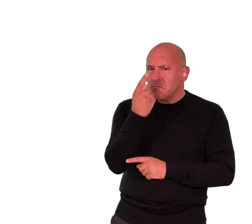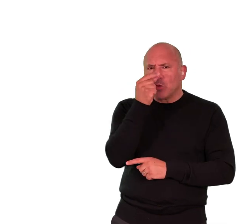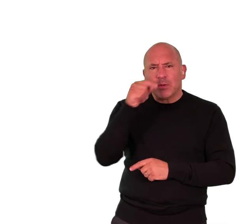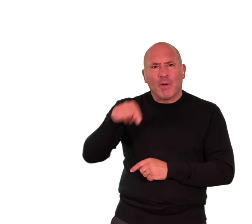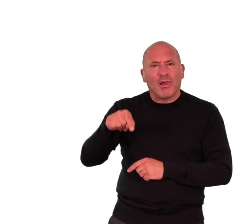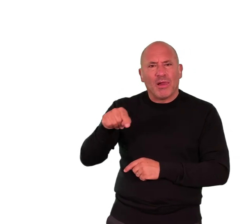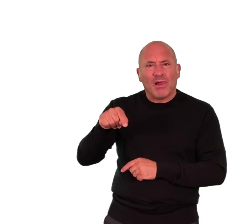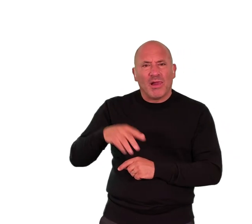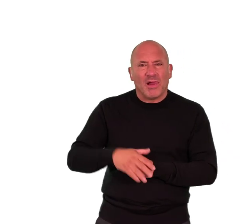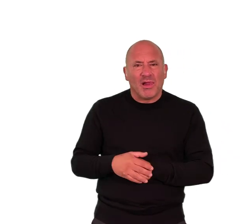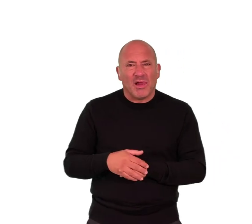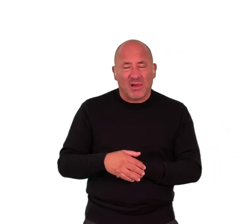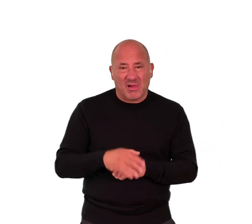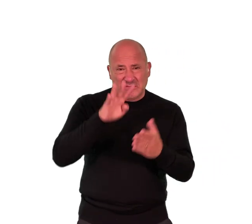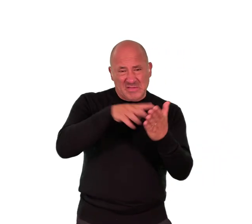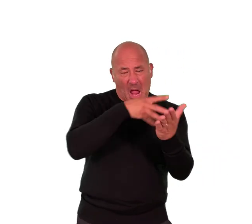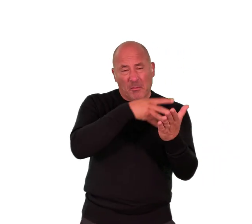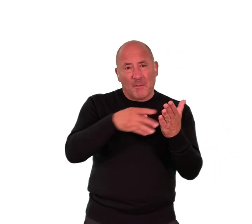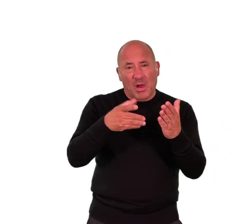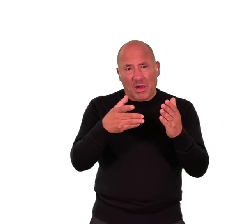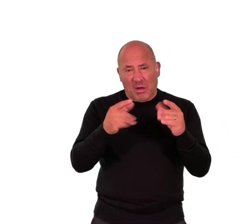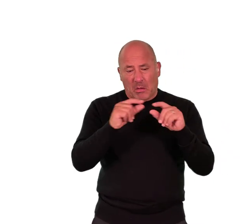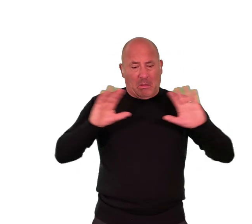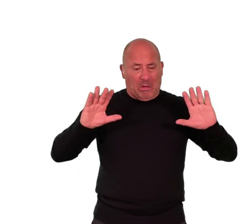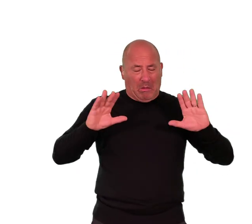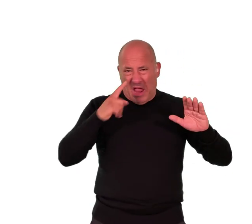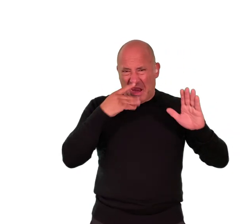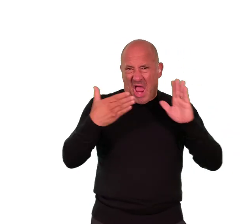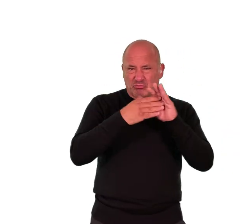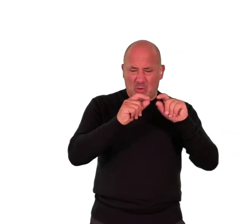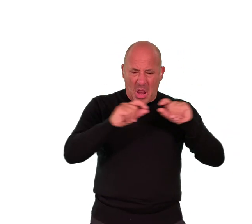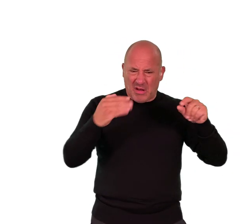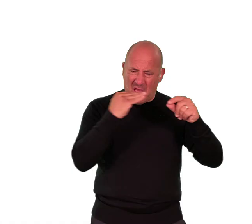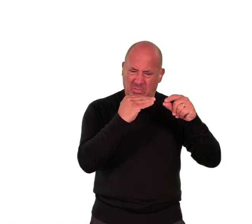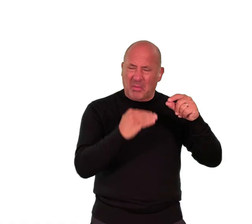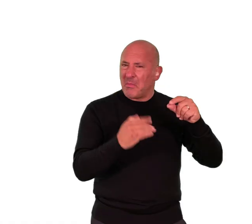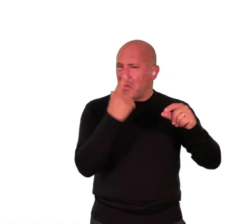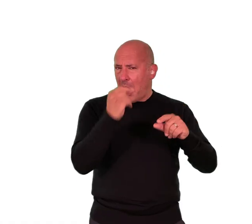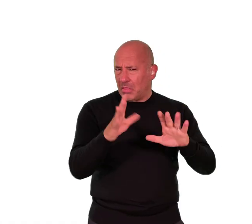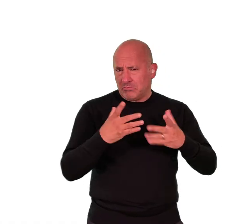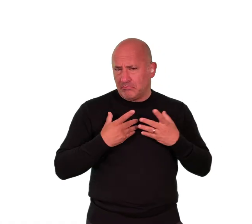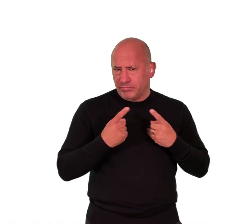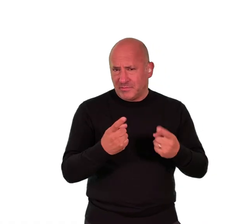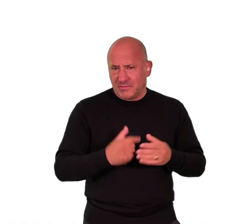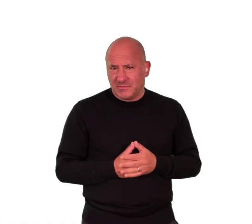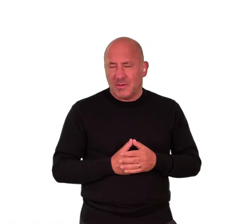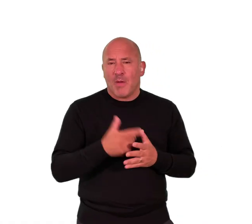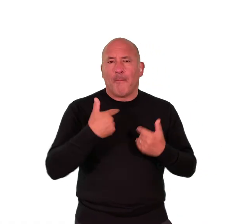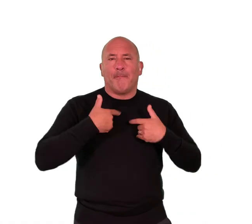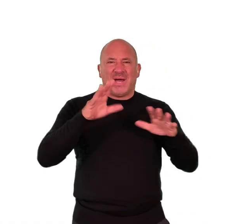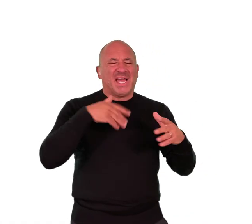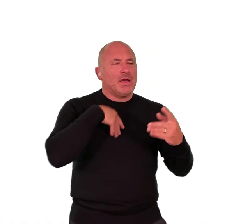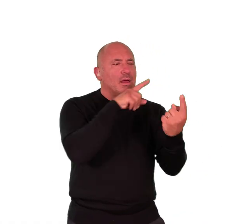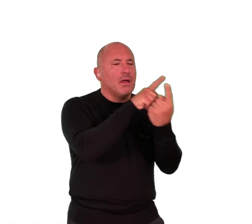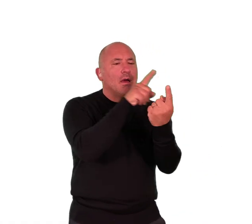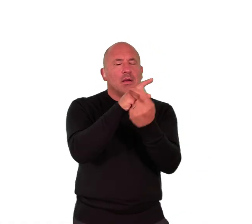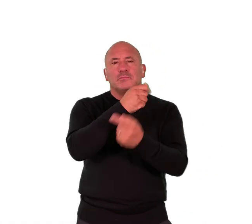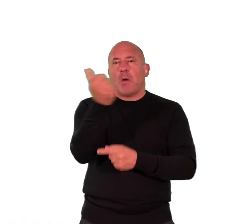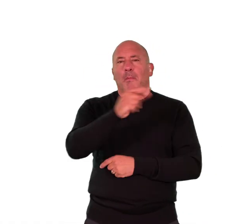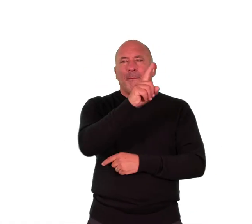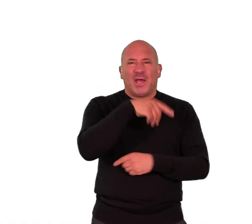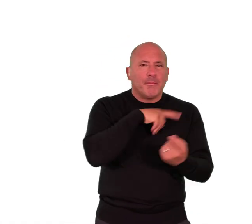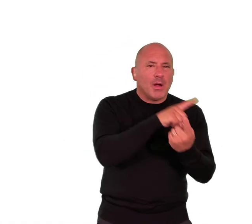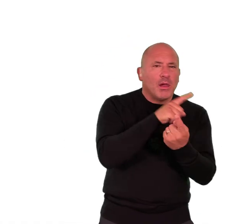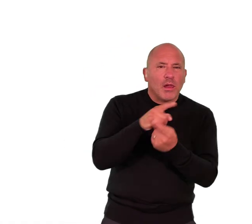it. You can add as many lines to the table as you need, but some people I've spoken to find it useful